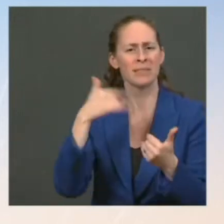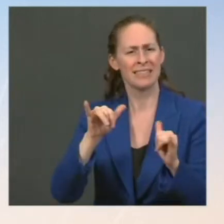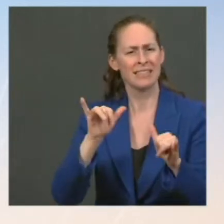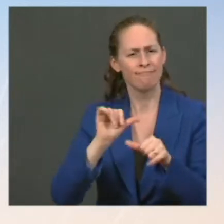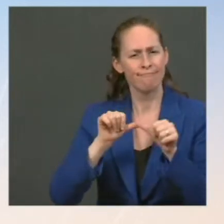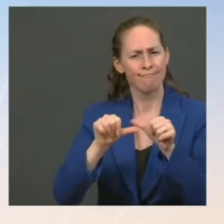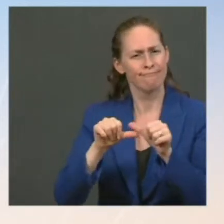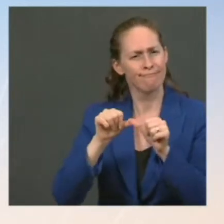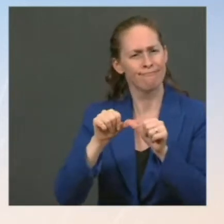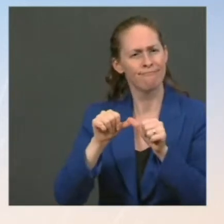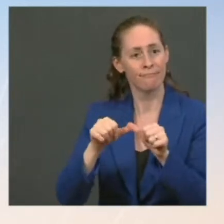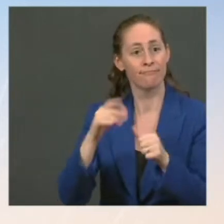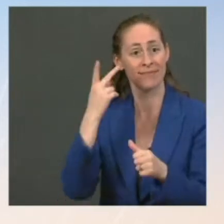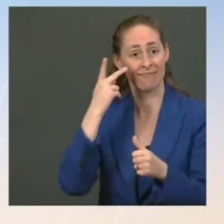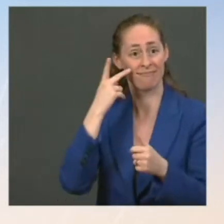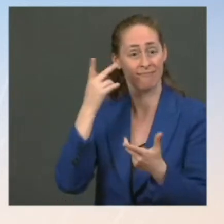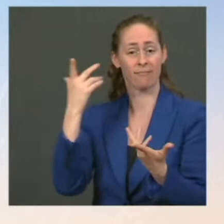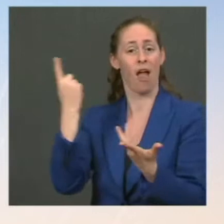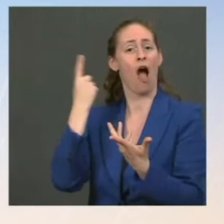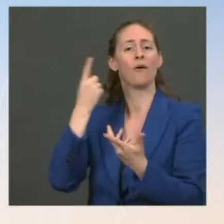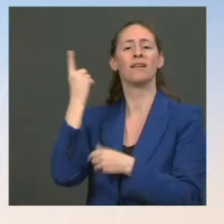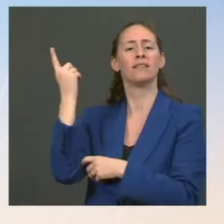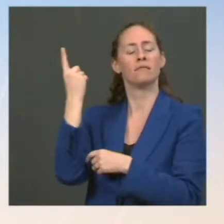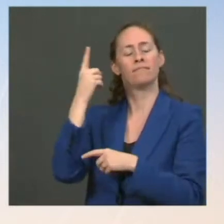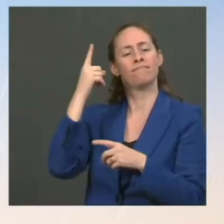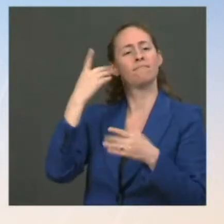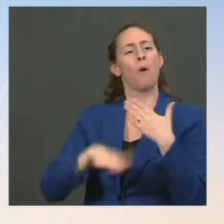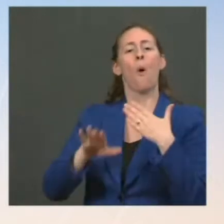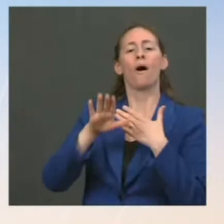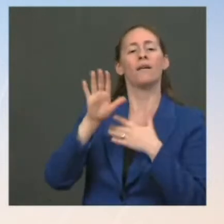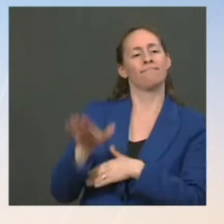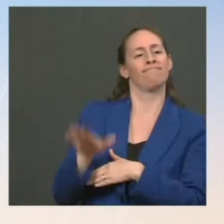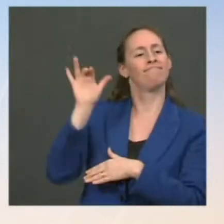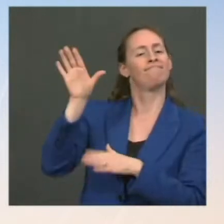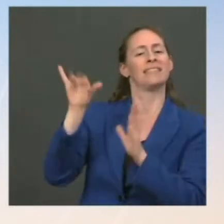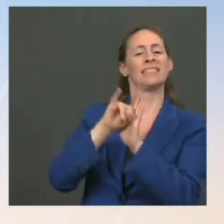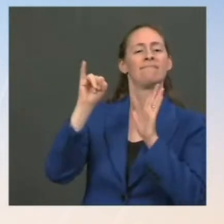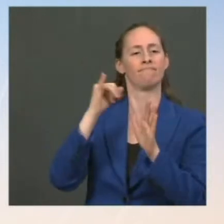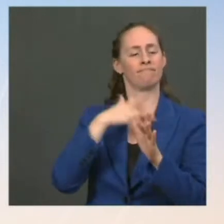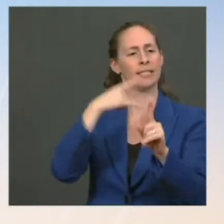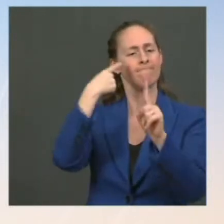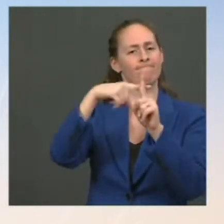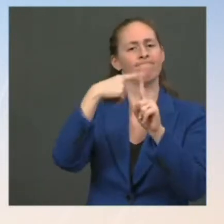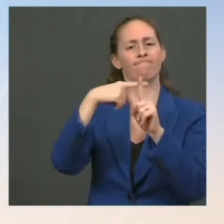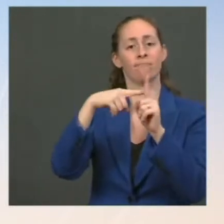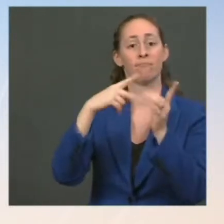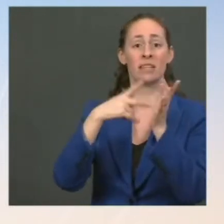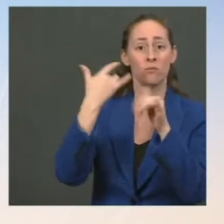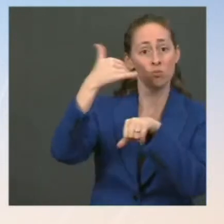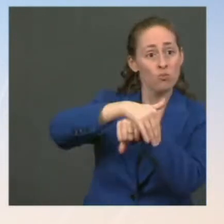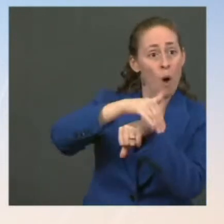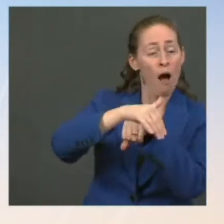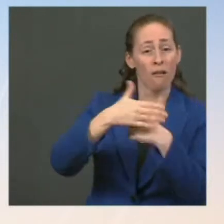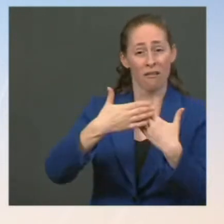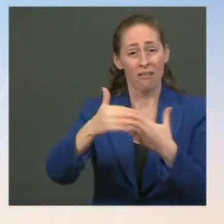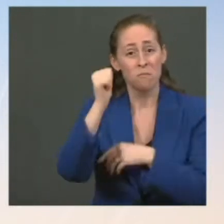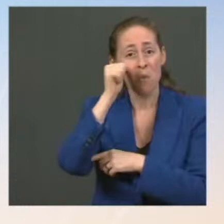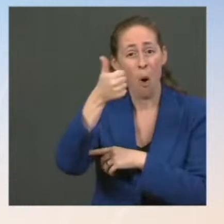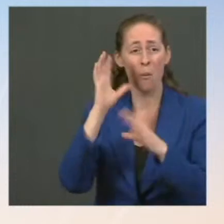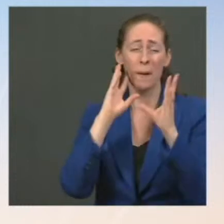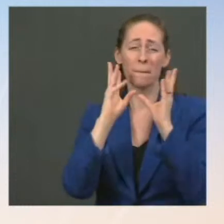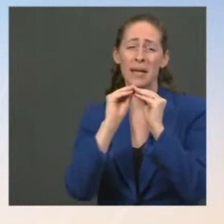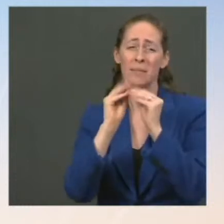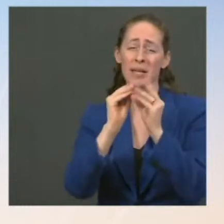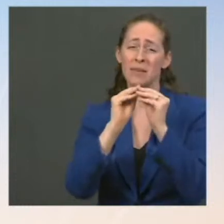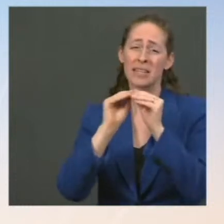by nature, but he's going to work this afternoon, tonight, tomorrow, to do everything he can to engage with Democrats, with people with a range of